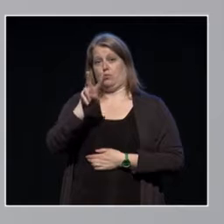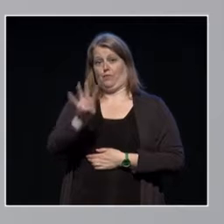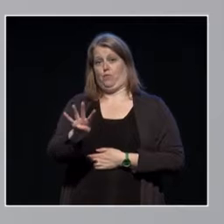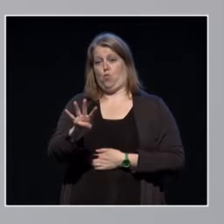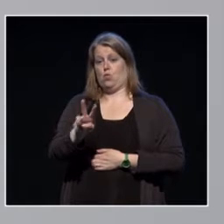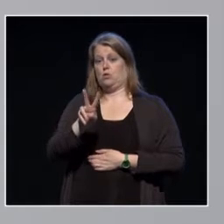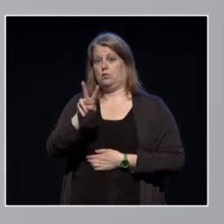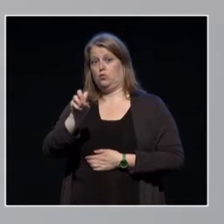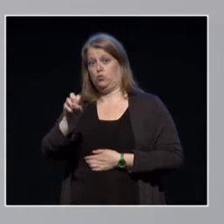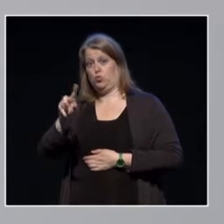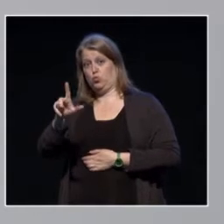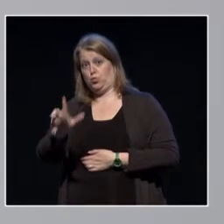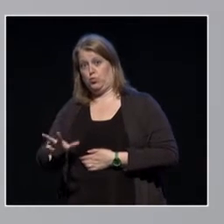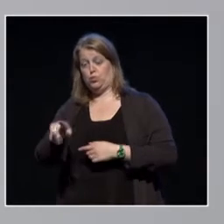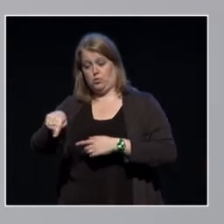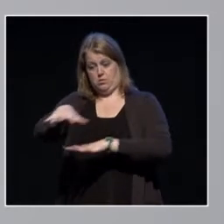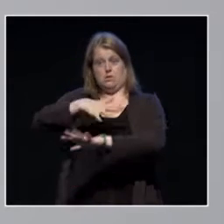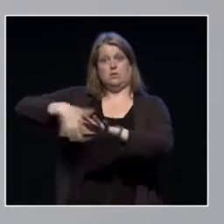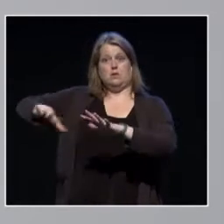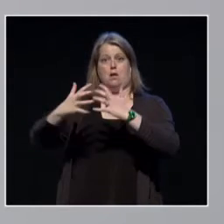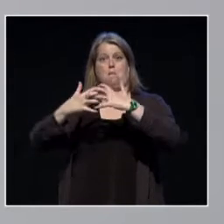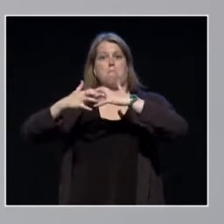Plaza collapsed along with